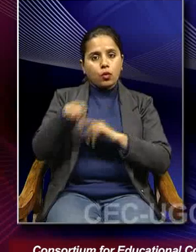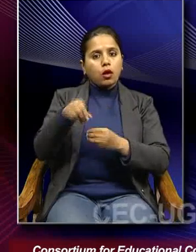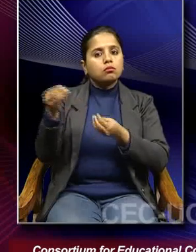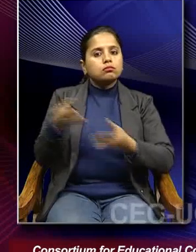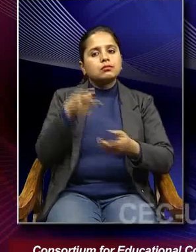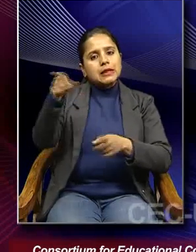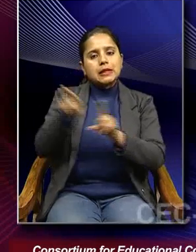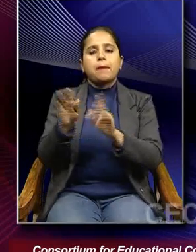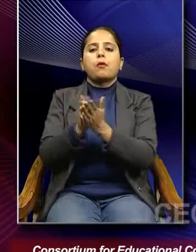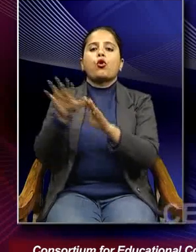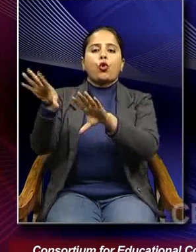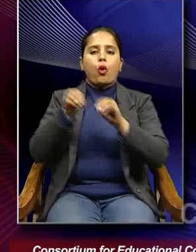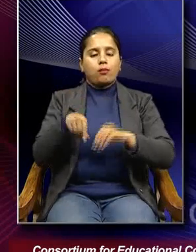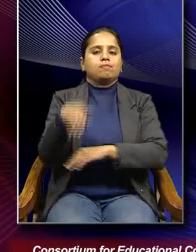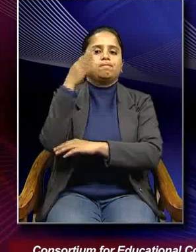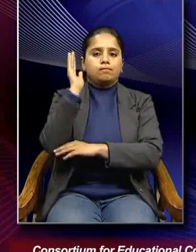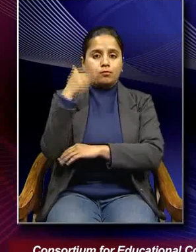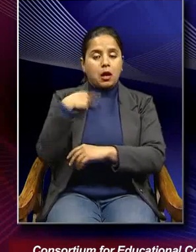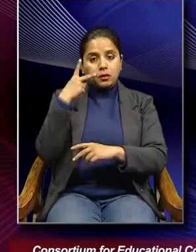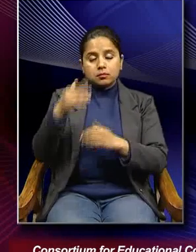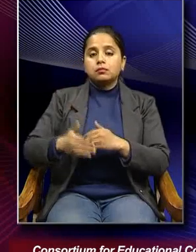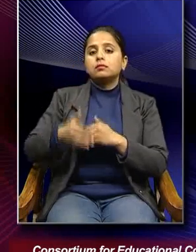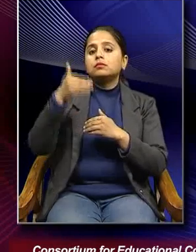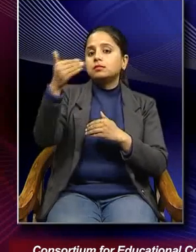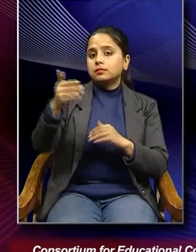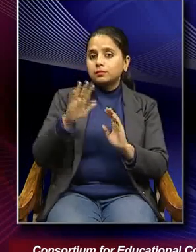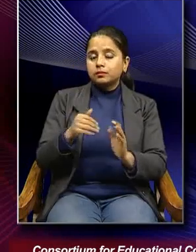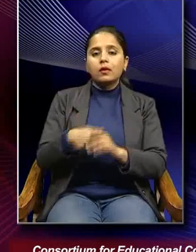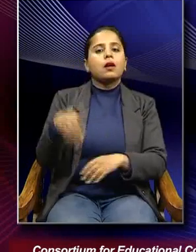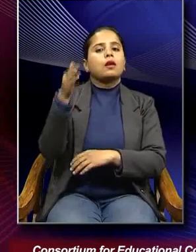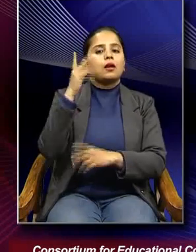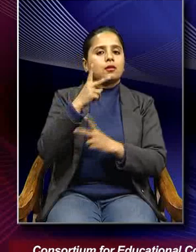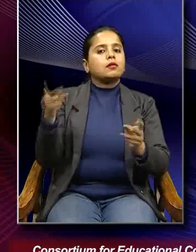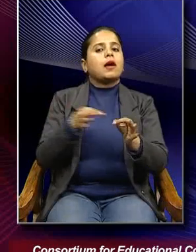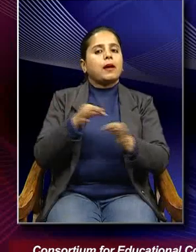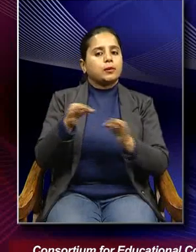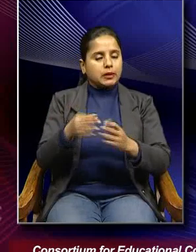from there. So we look forward for the next lecture series